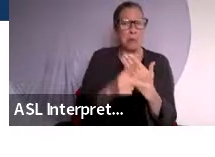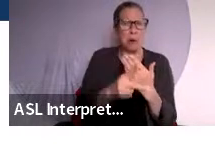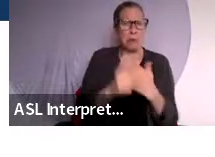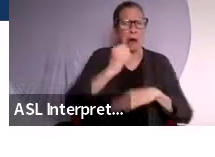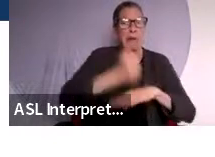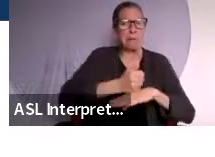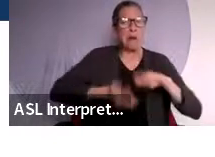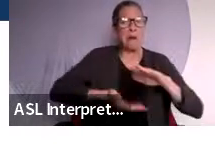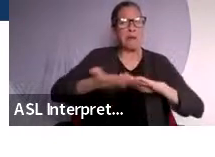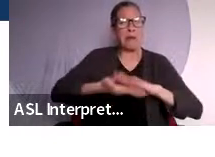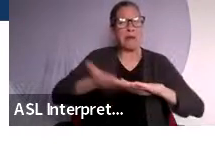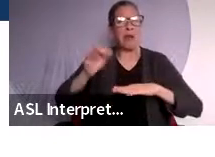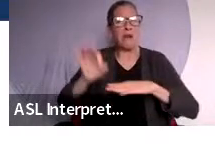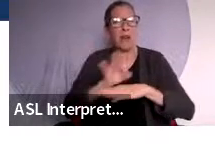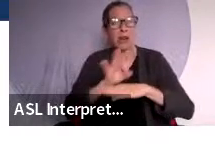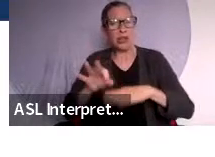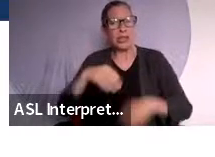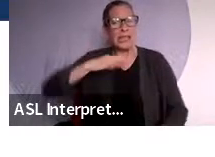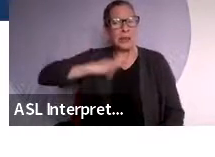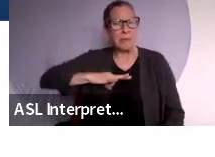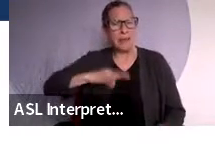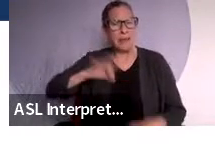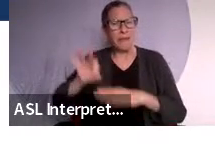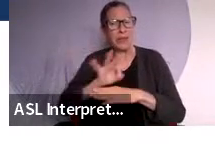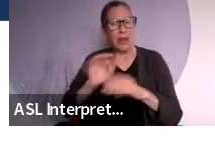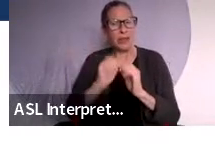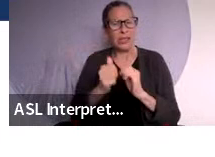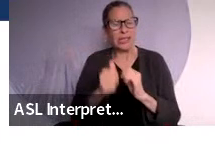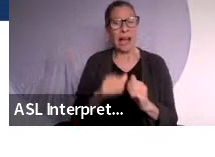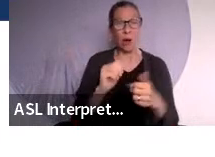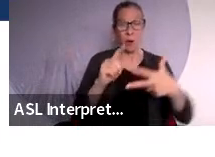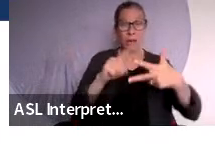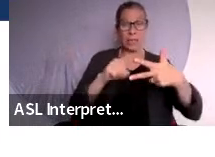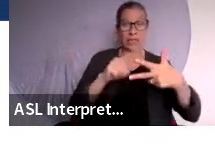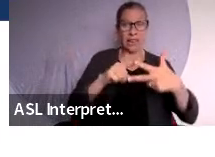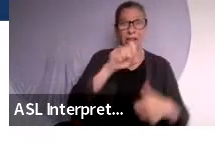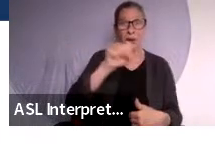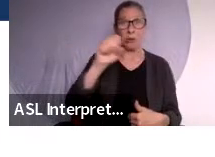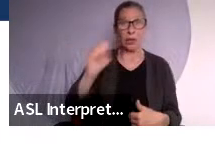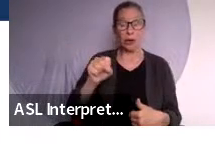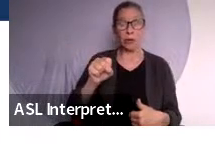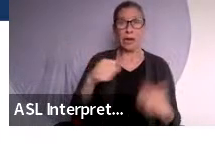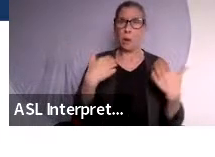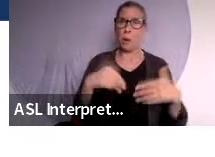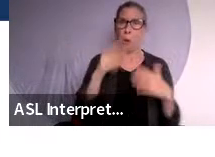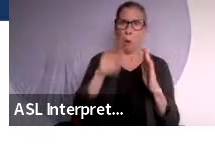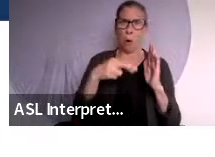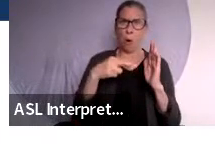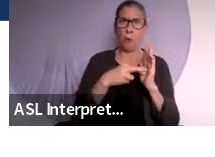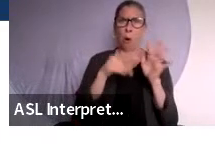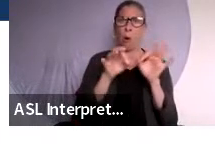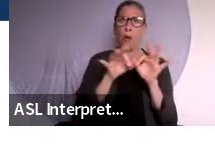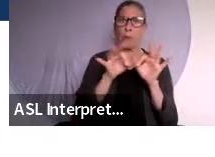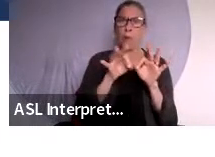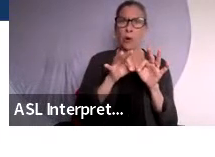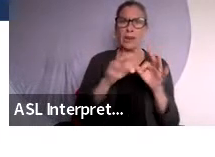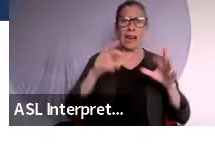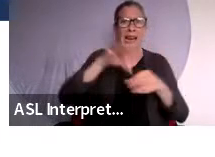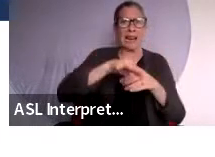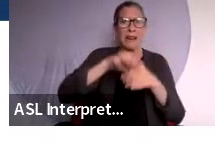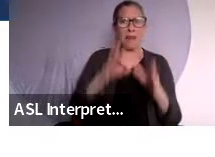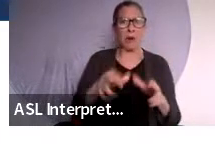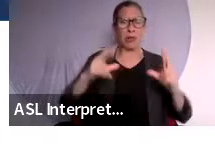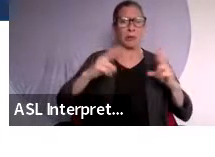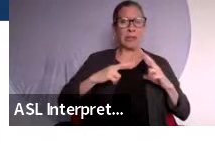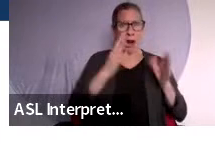works and how the benefits work. Second, Social Security maintains a prominent role in voters' retirement plans. However,